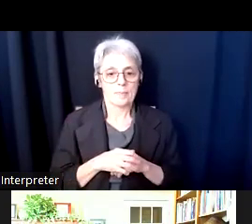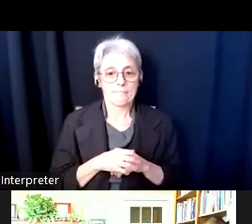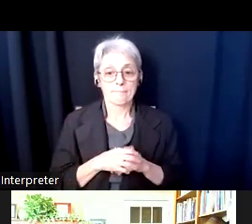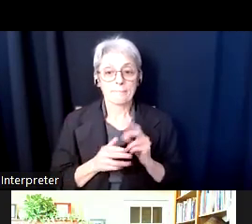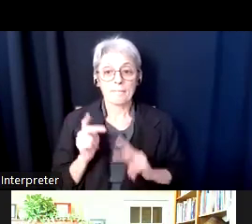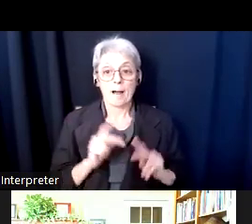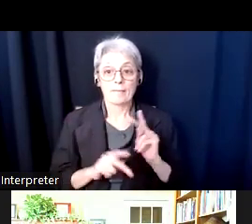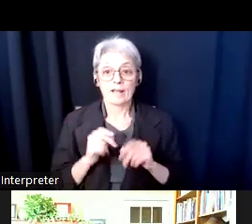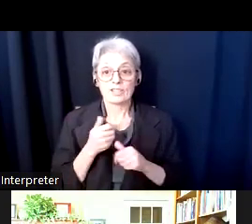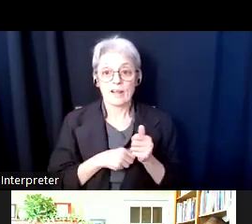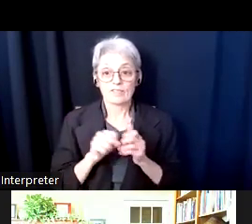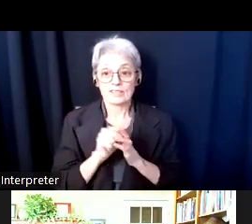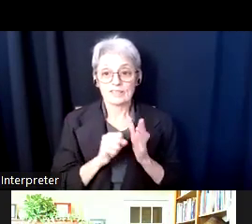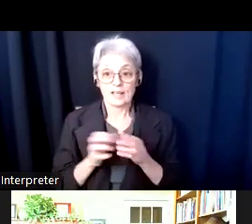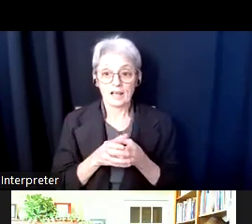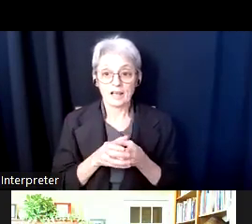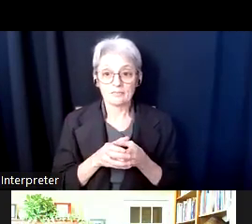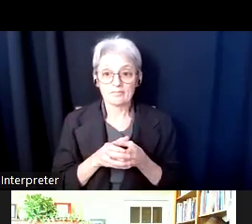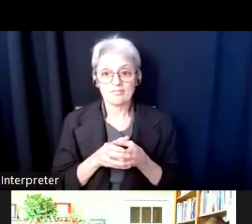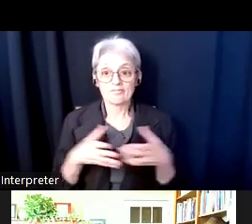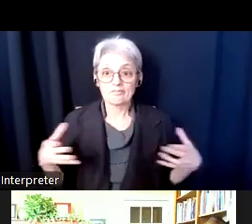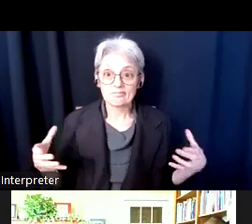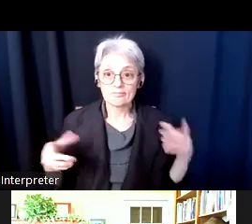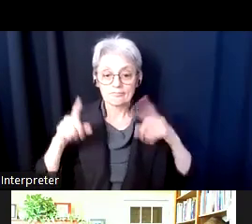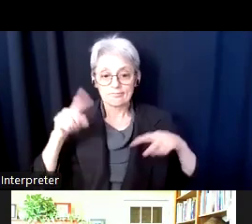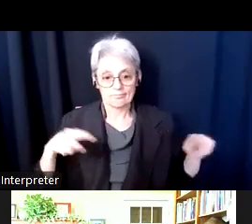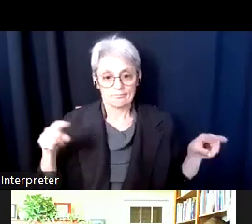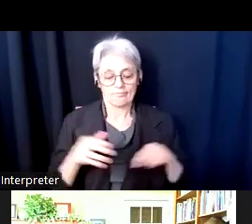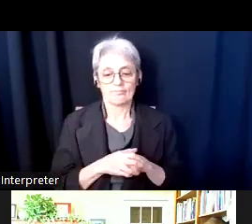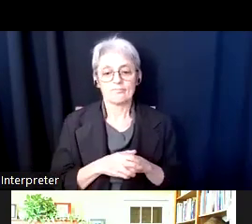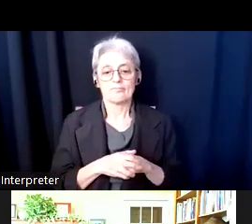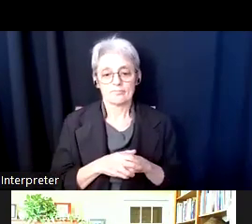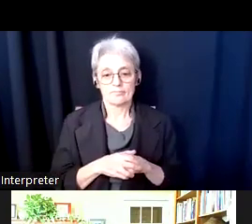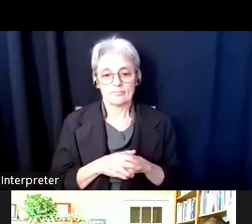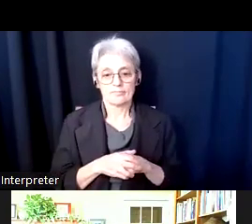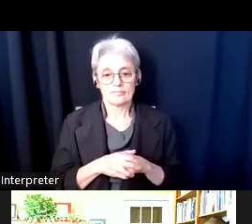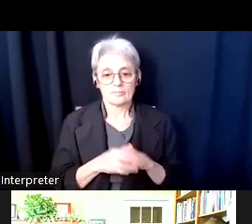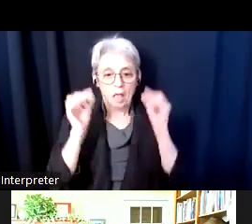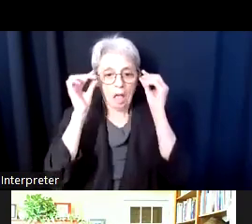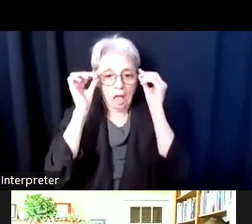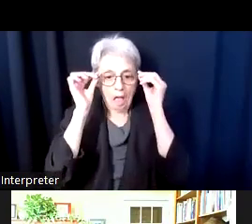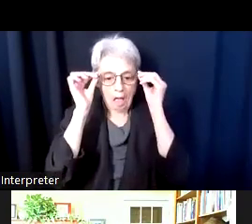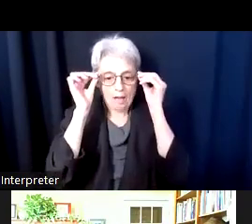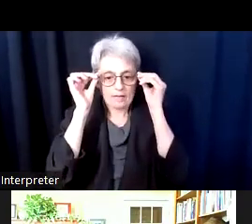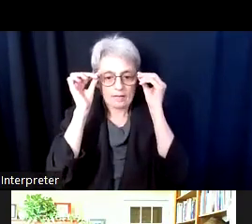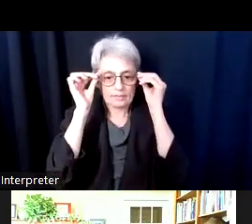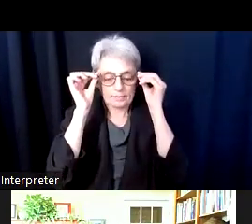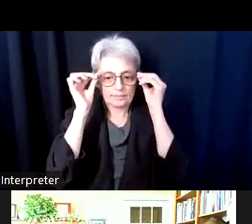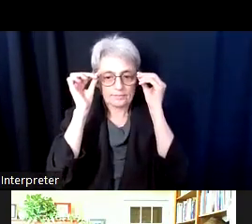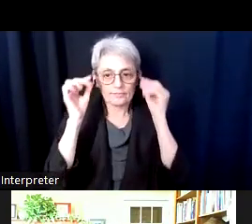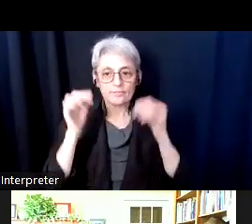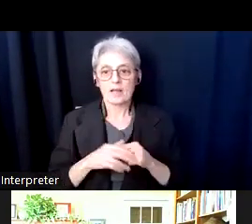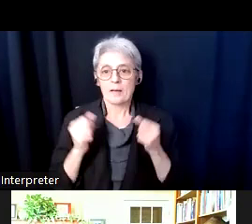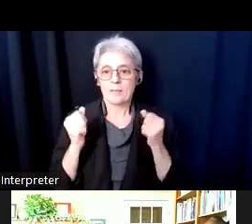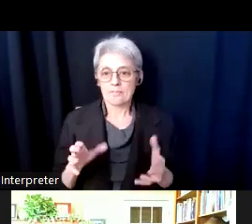magnitude of those populations may vary. And finally, there are a multitude of funding authorities that states